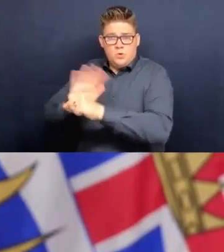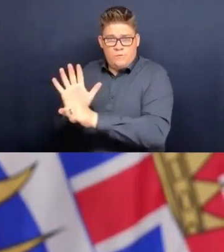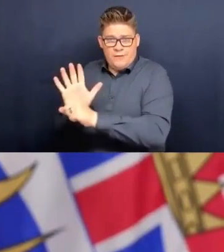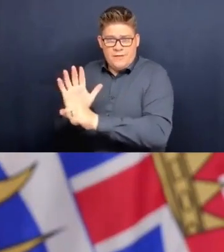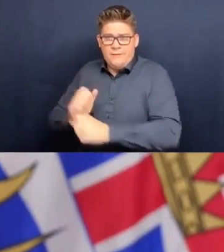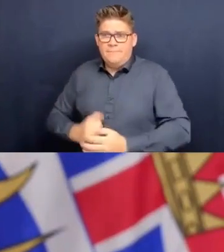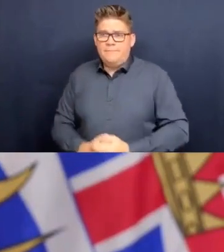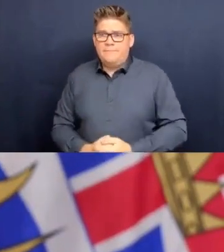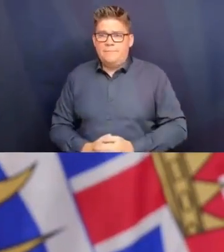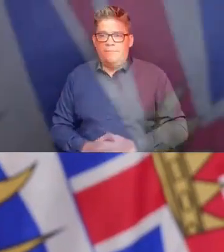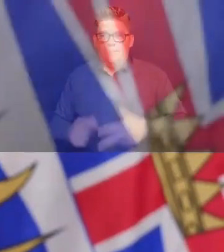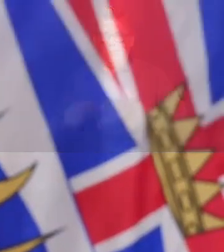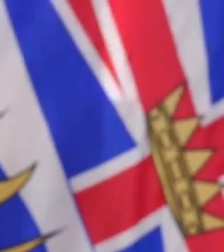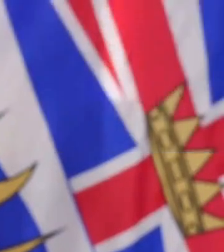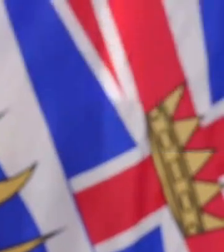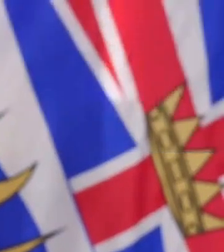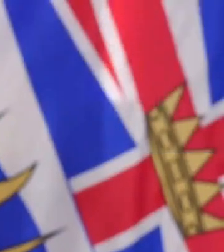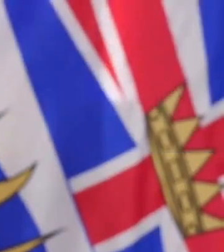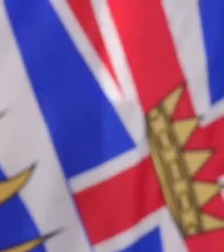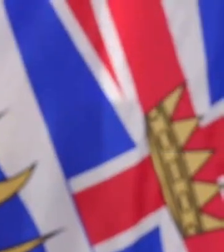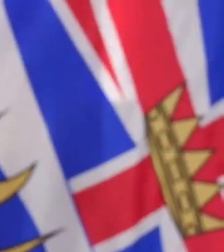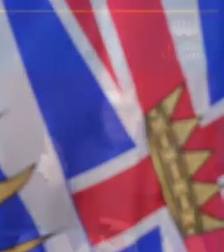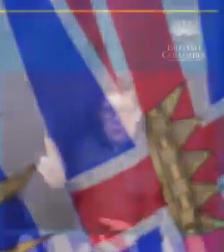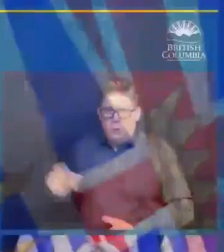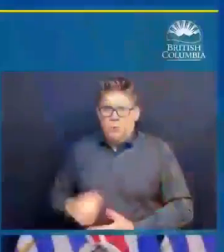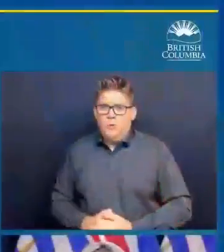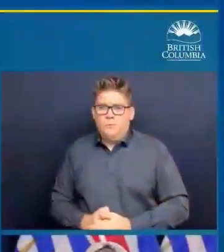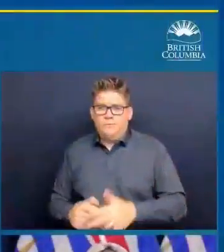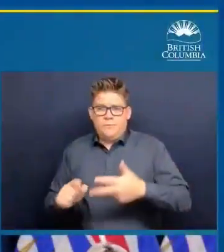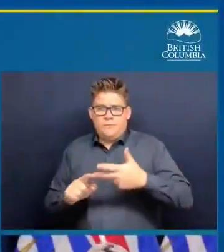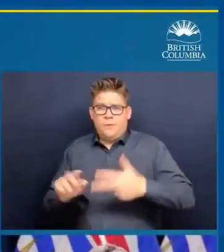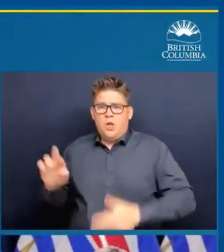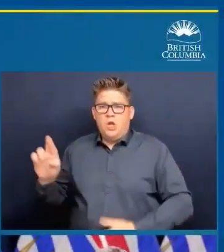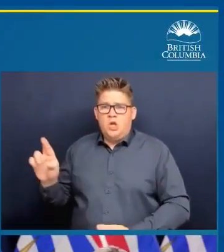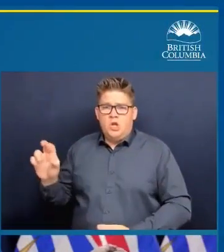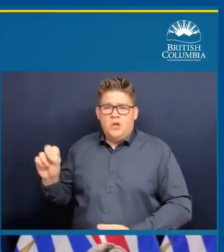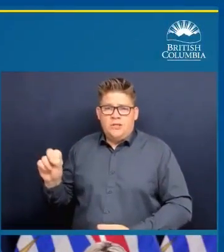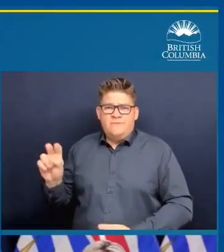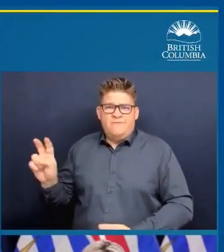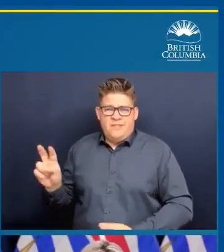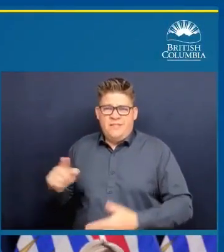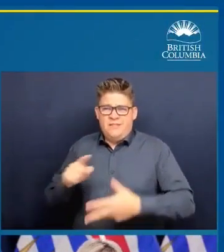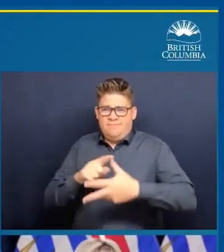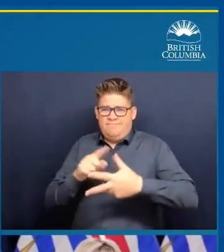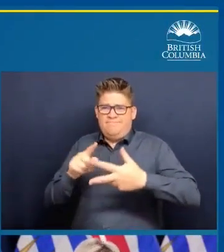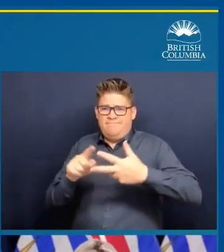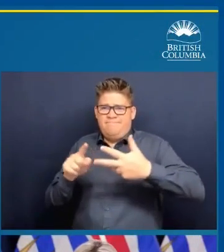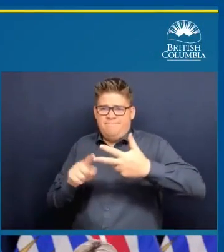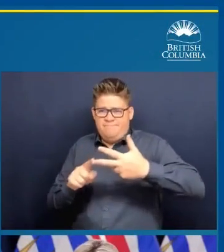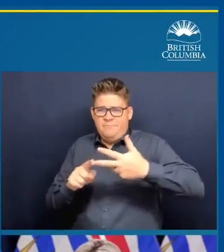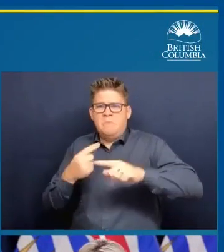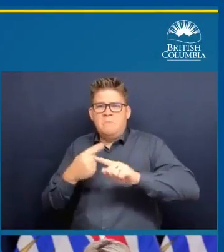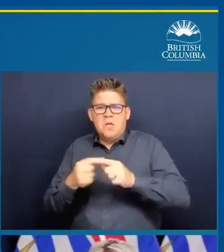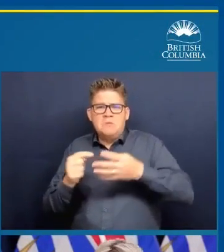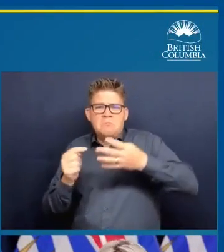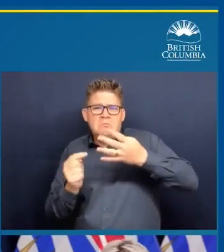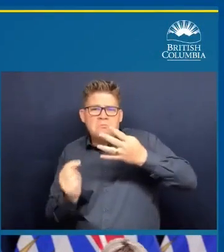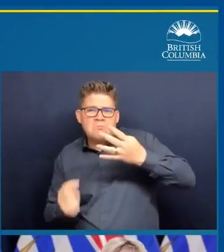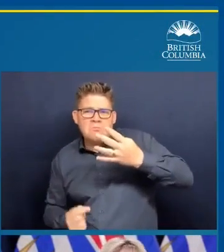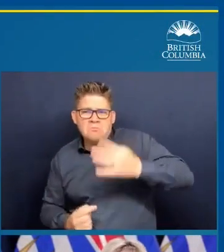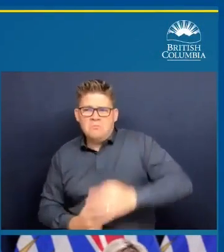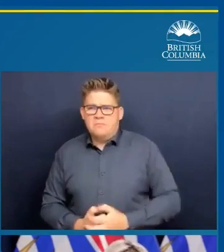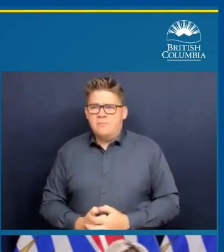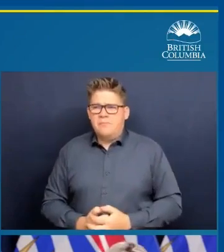and RSV, and there are a number of other respiratory viruses that have been causing illness, and I'll be walking us